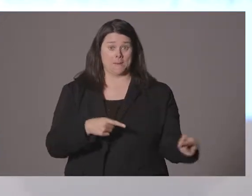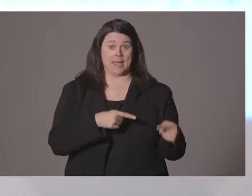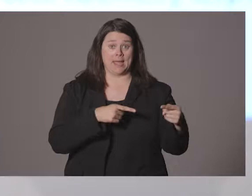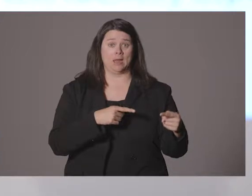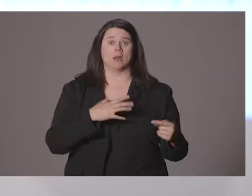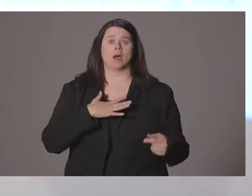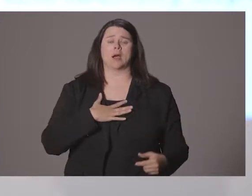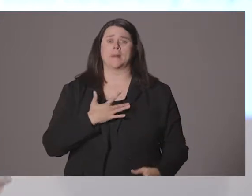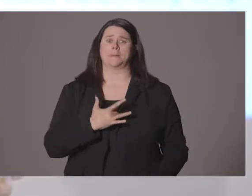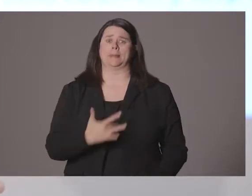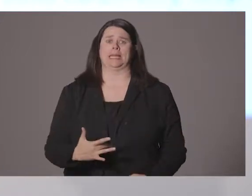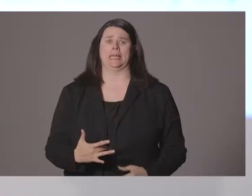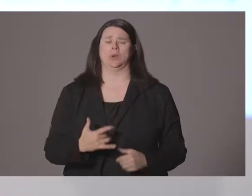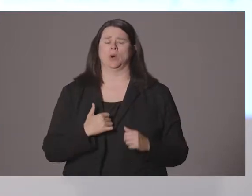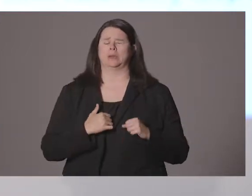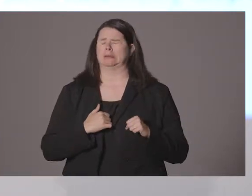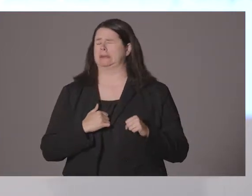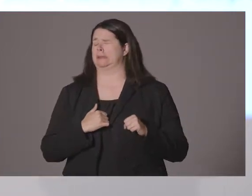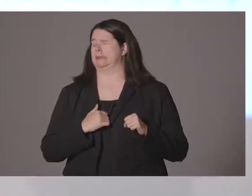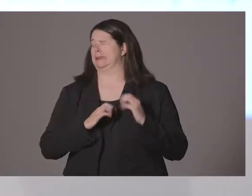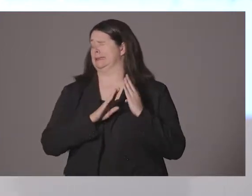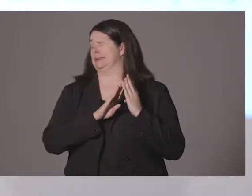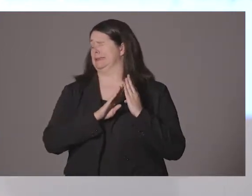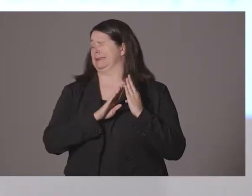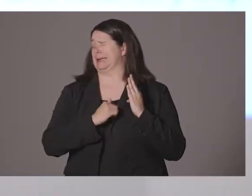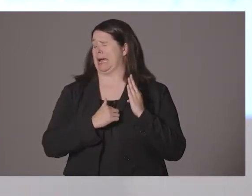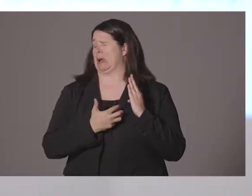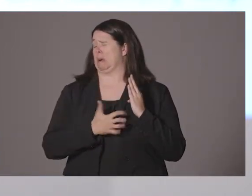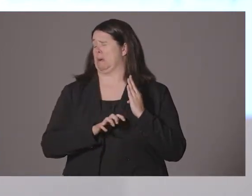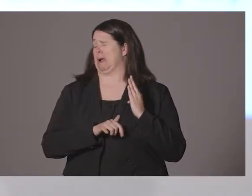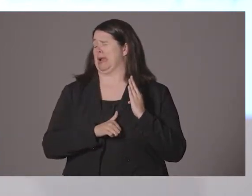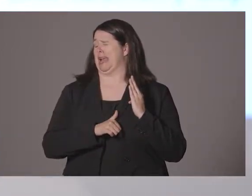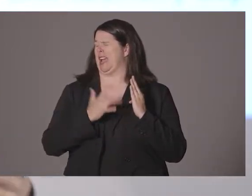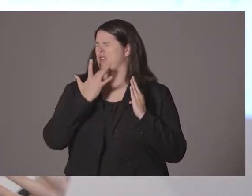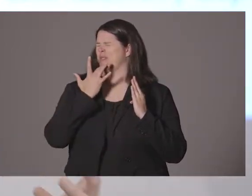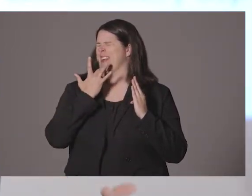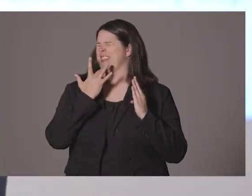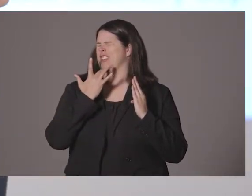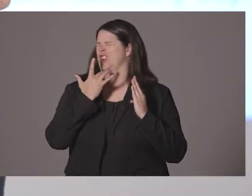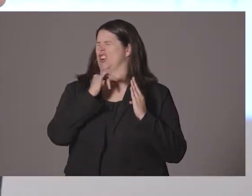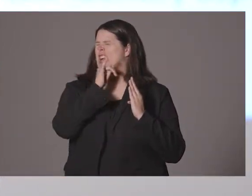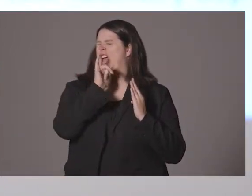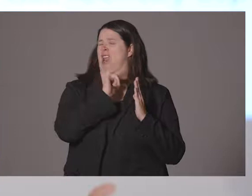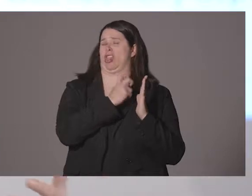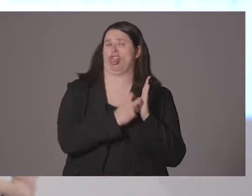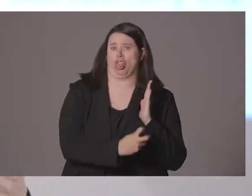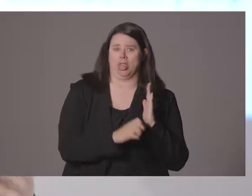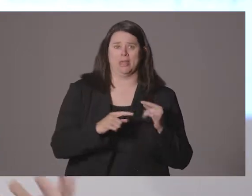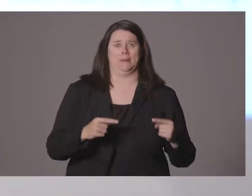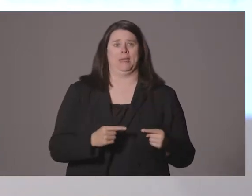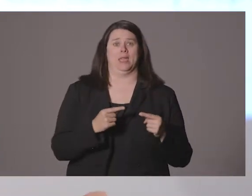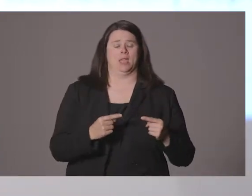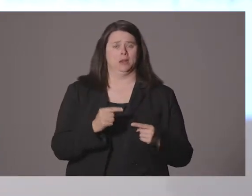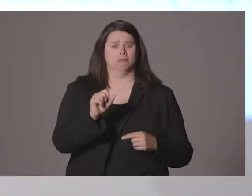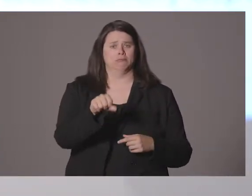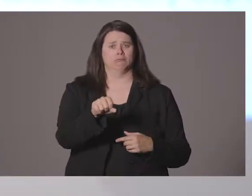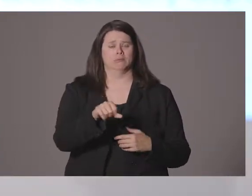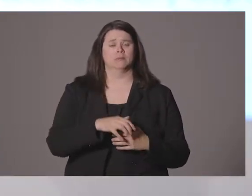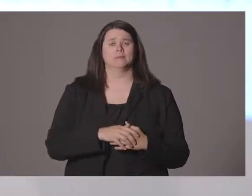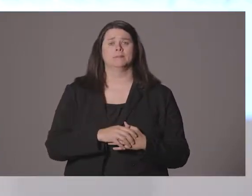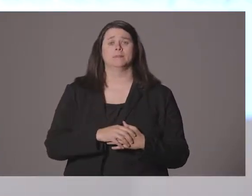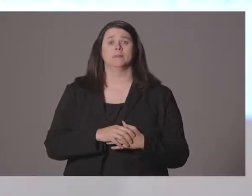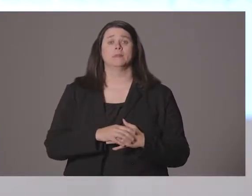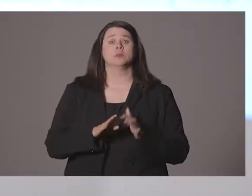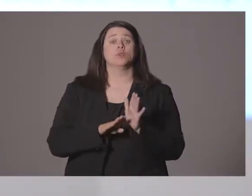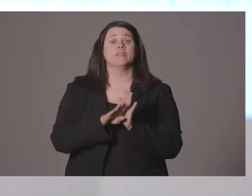not, in a lot of circumstances. Developing the capacity to lean back in and to remember and stay present